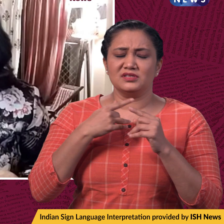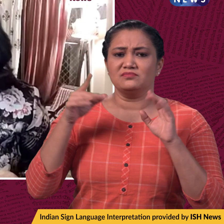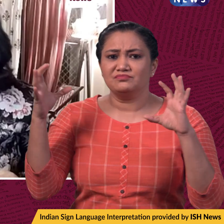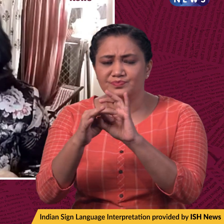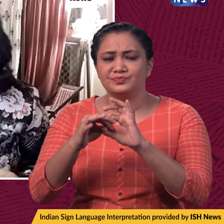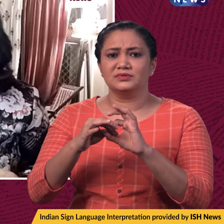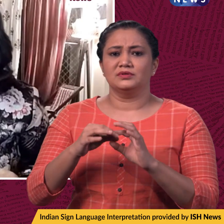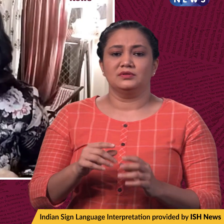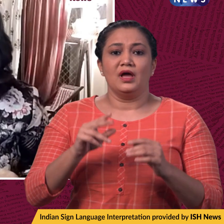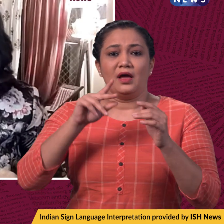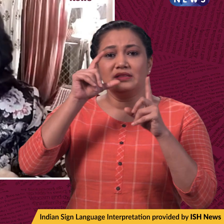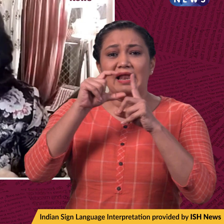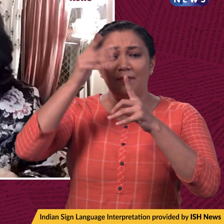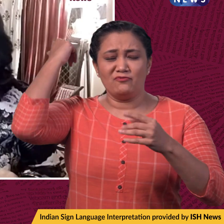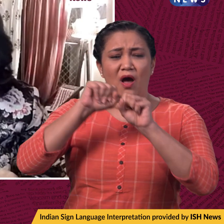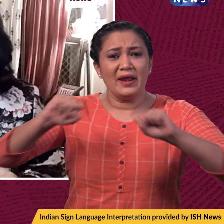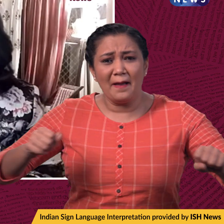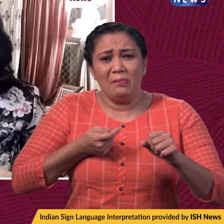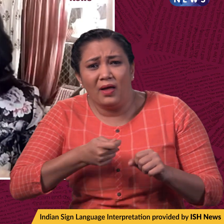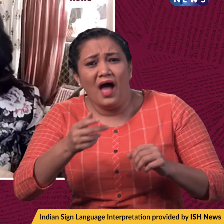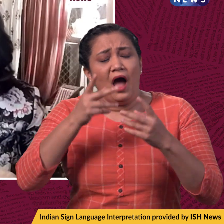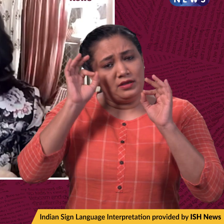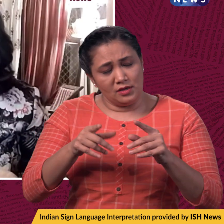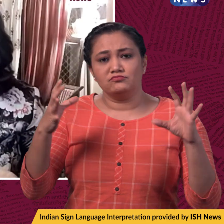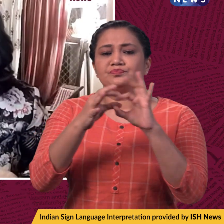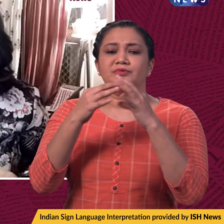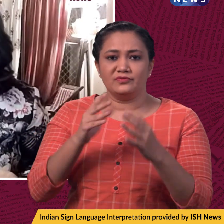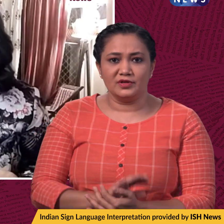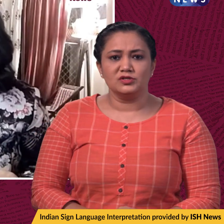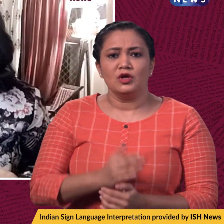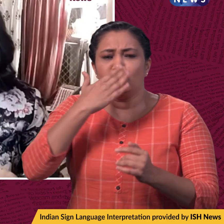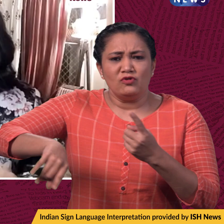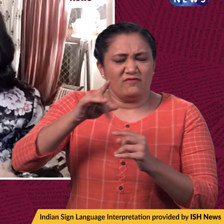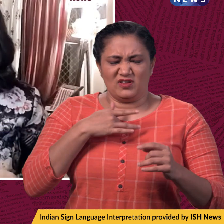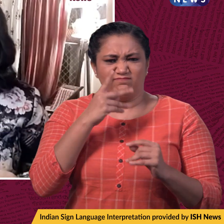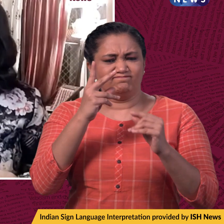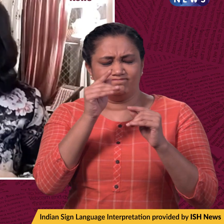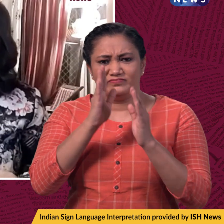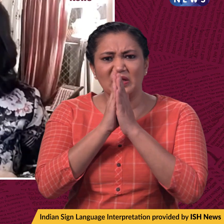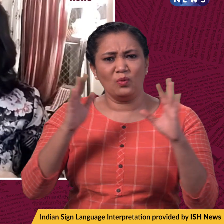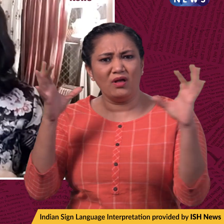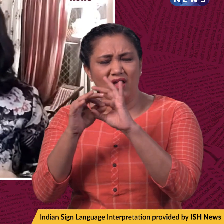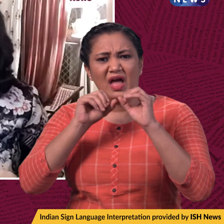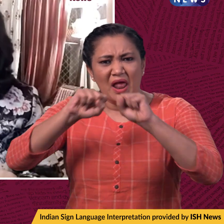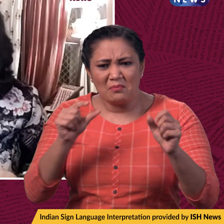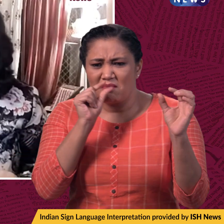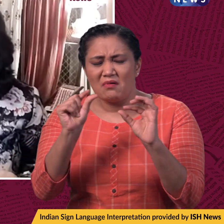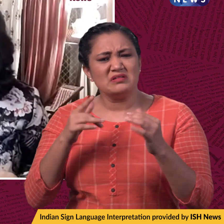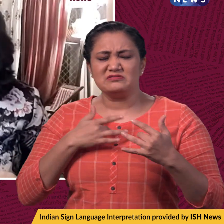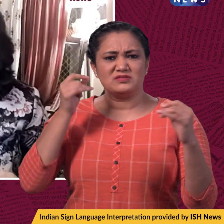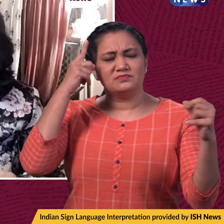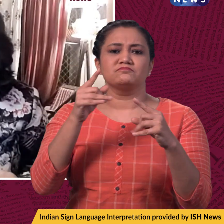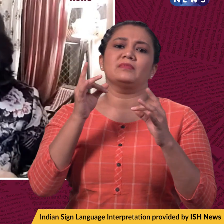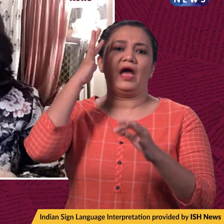made some references to the Nirbhaya gang rape case. Students took objection to the references made to Hindu gods. End quote.